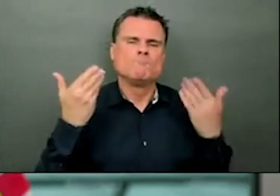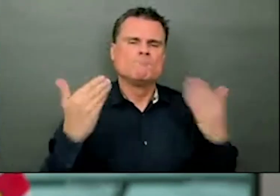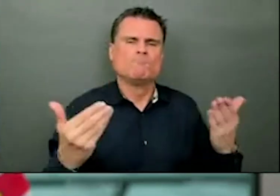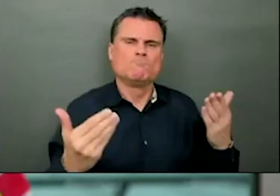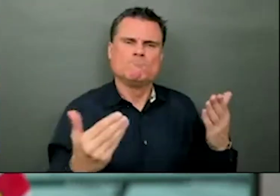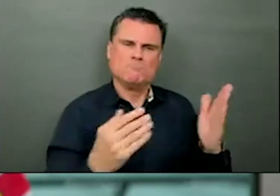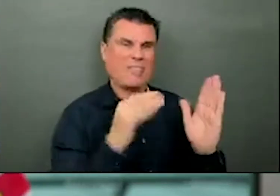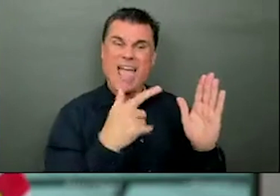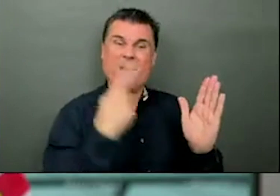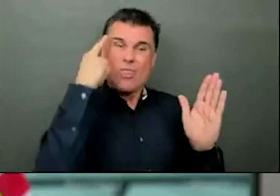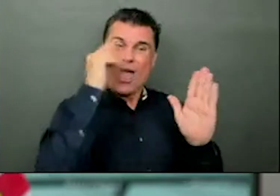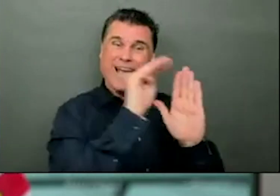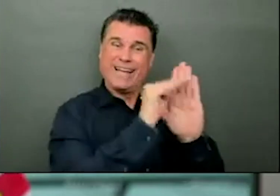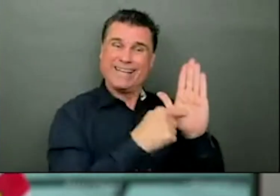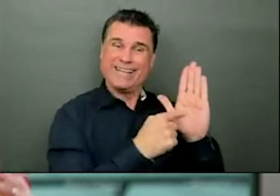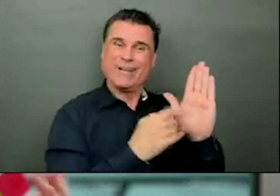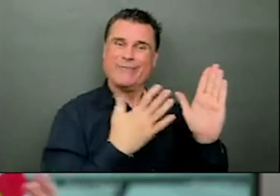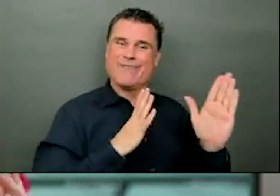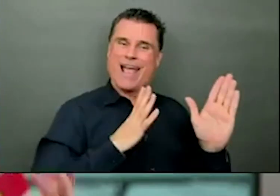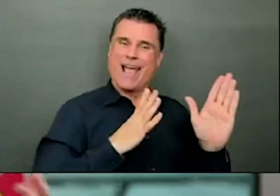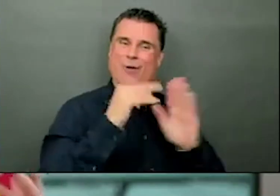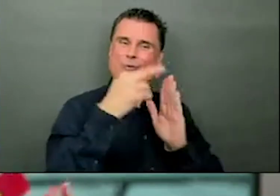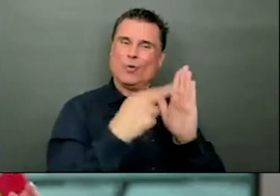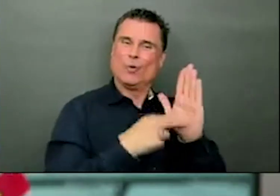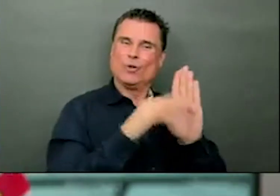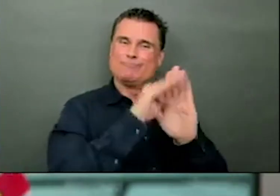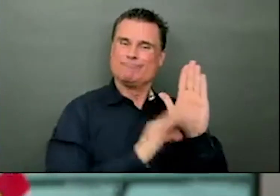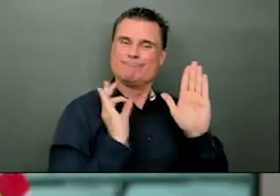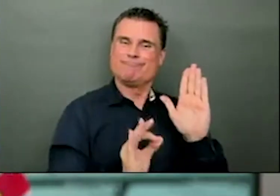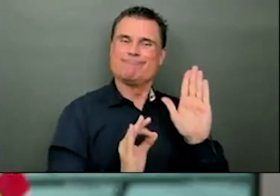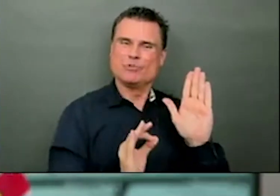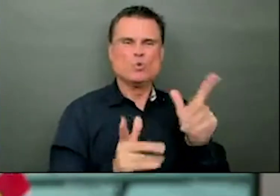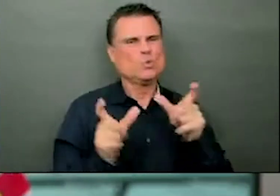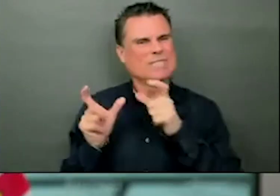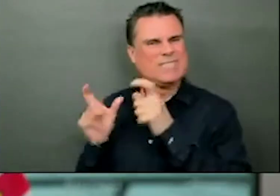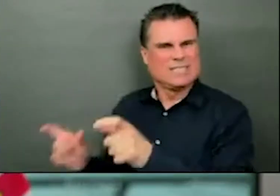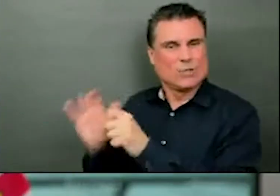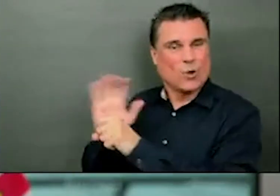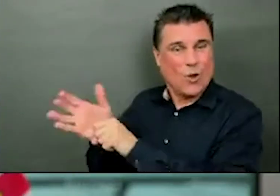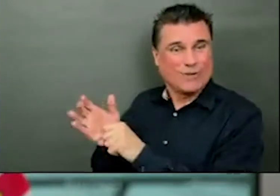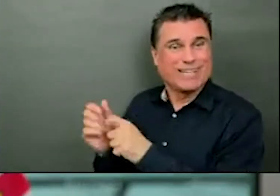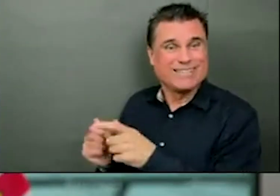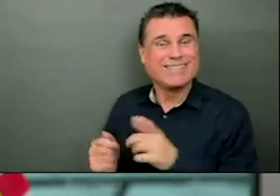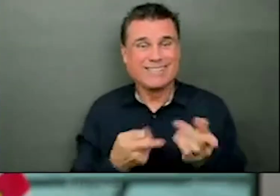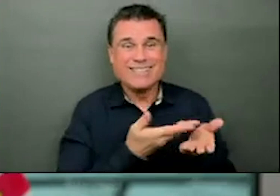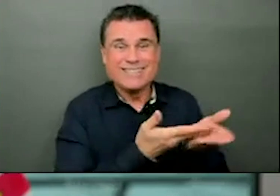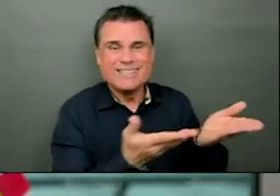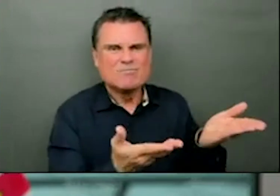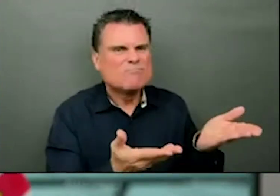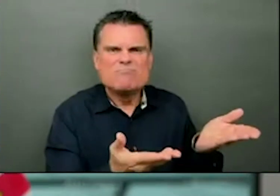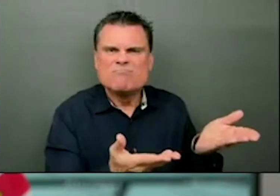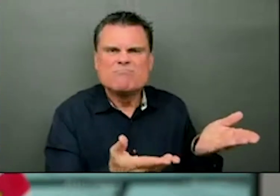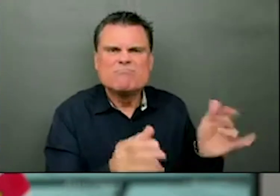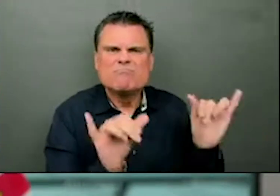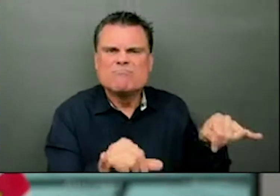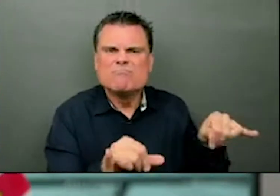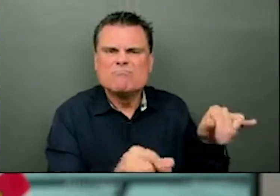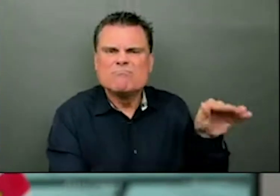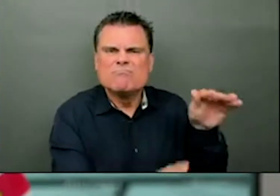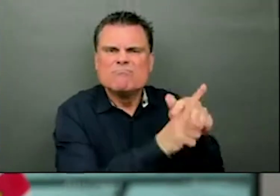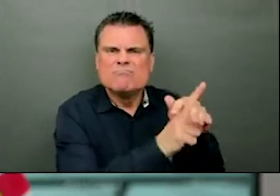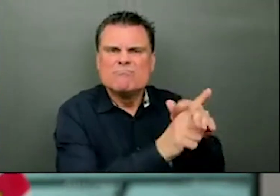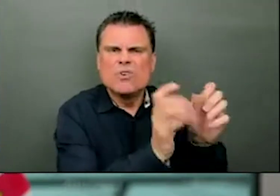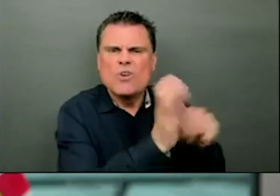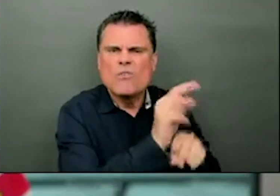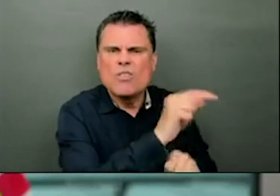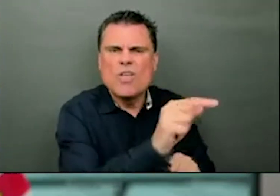prevent transmission of the virus in its highly transmissible state during the winter respiratory season. And so it